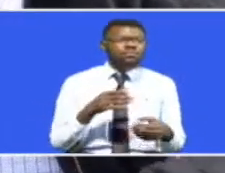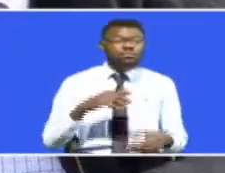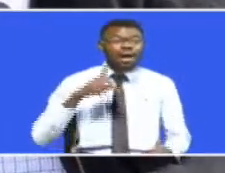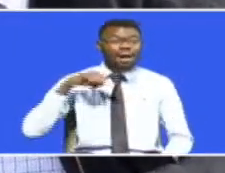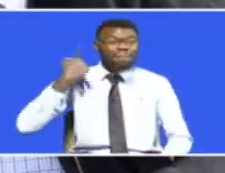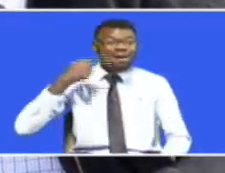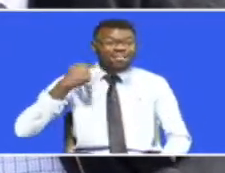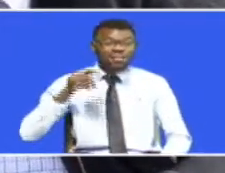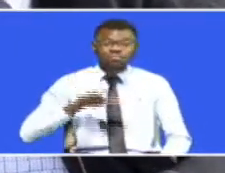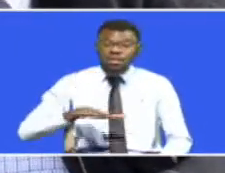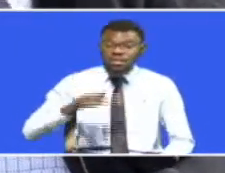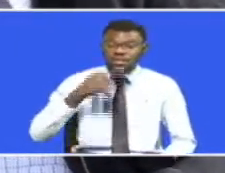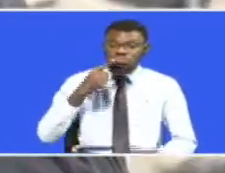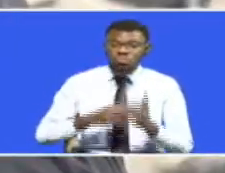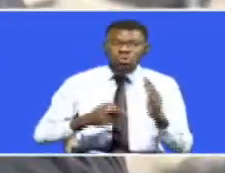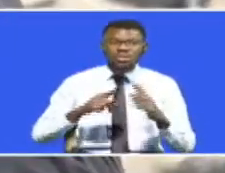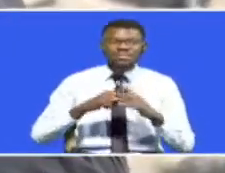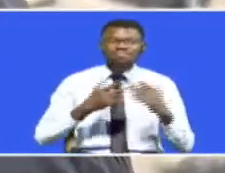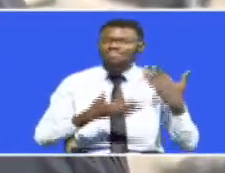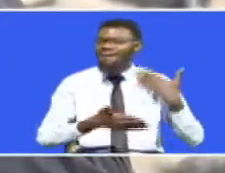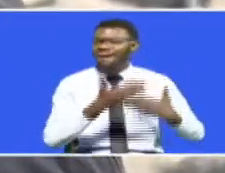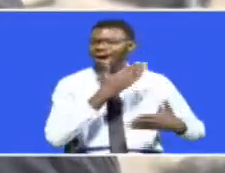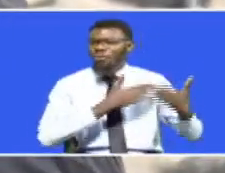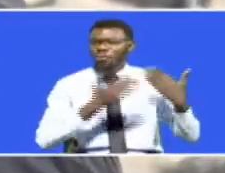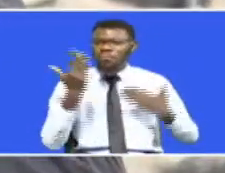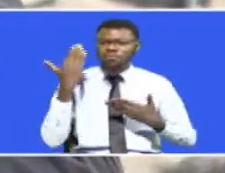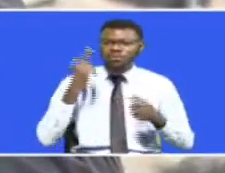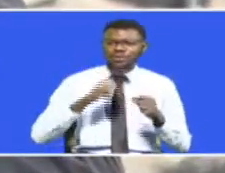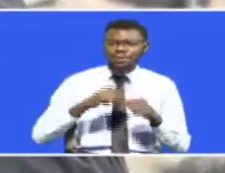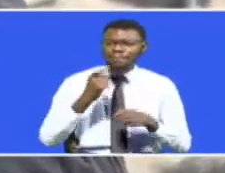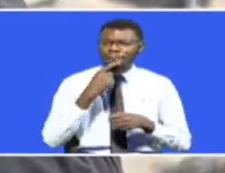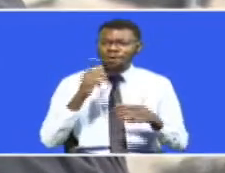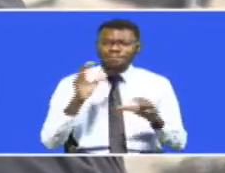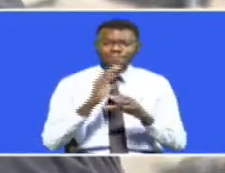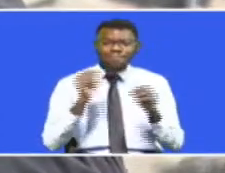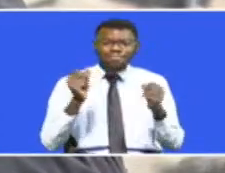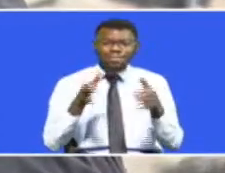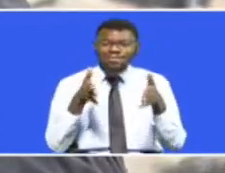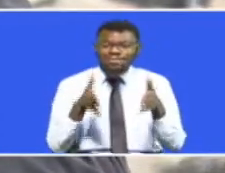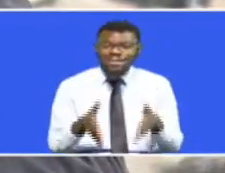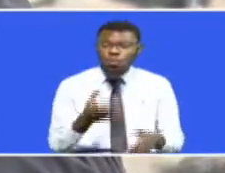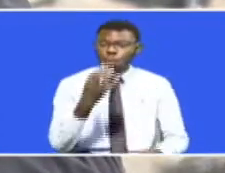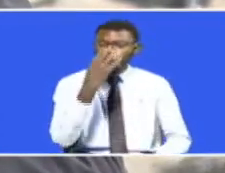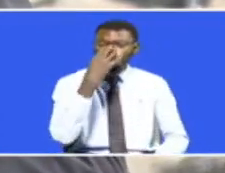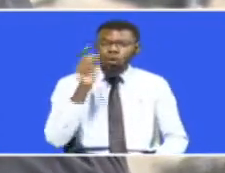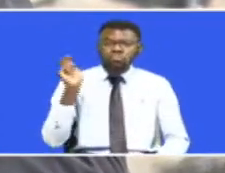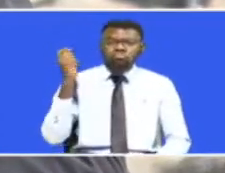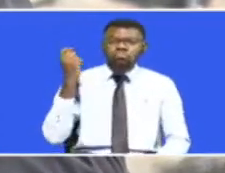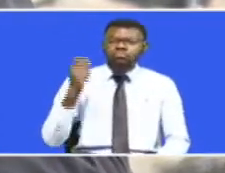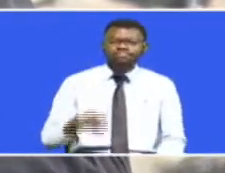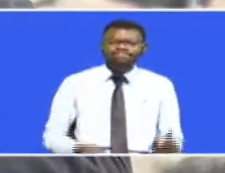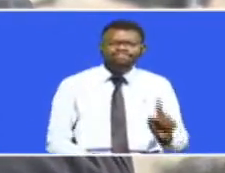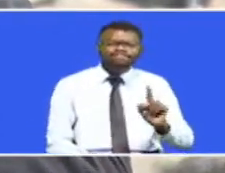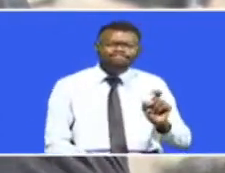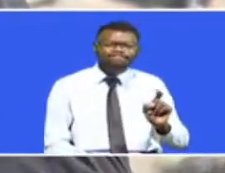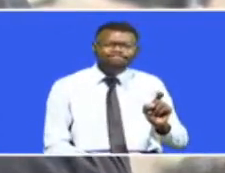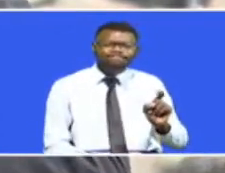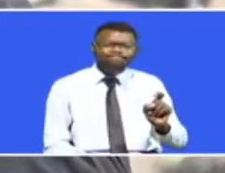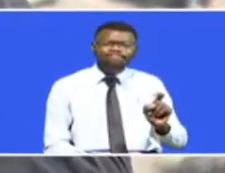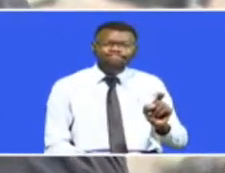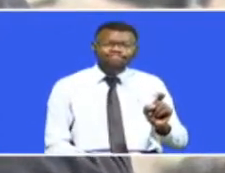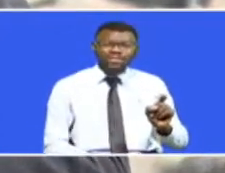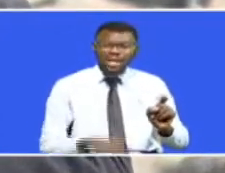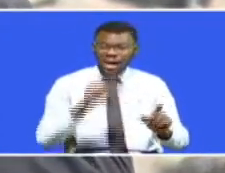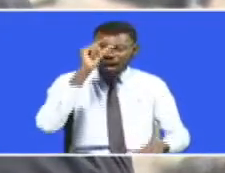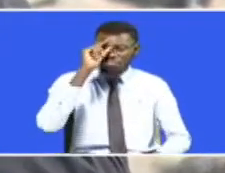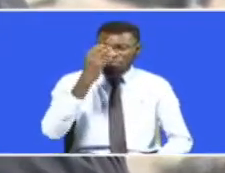that this vice started back during the regime of Moi, and now it is the regime of Ruto. The question is, will the regime